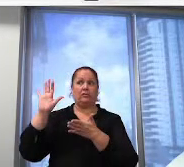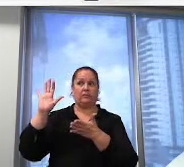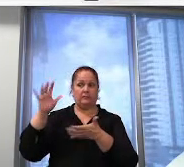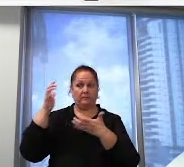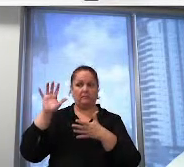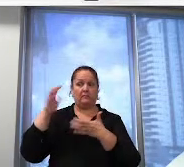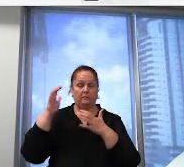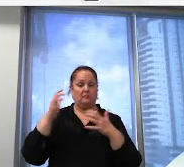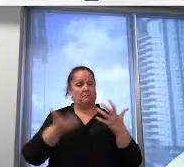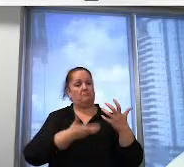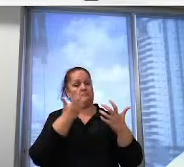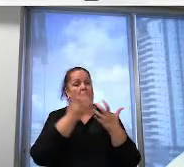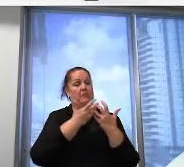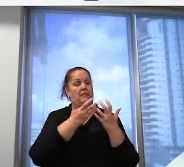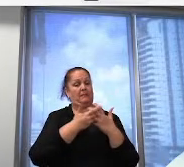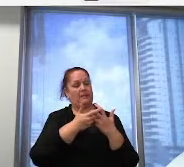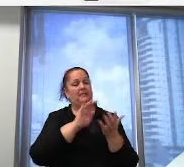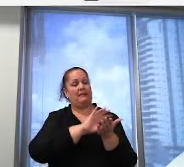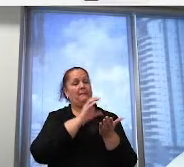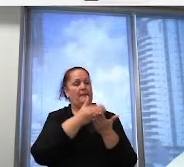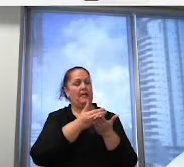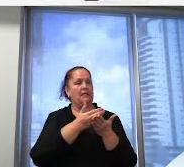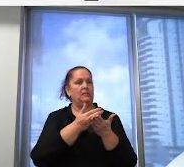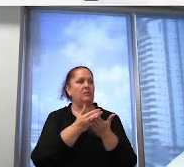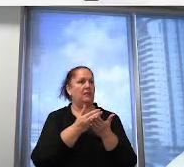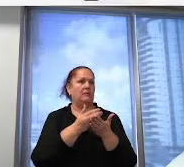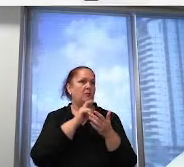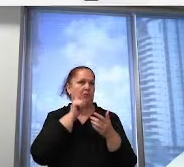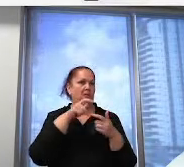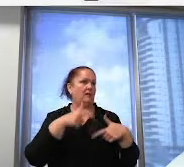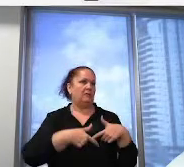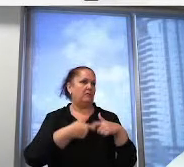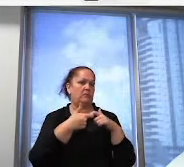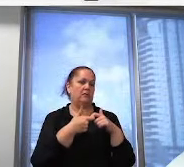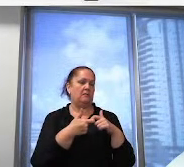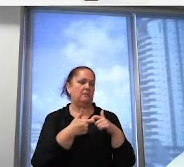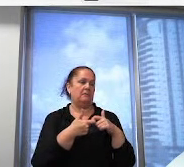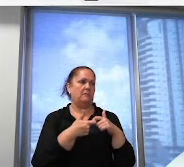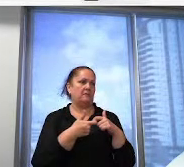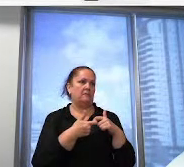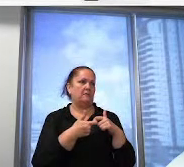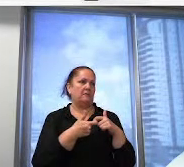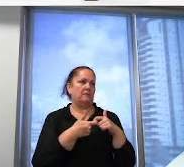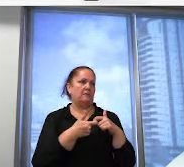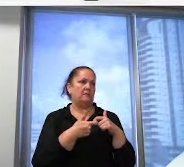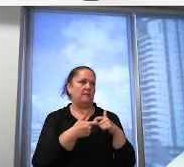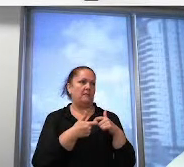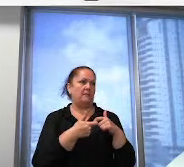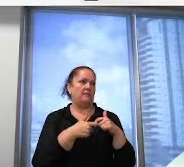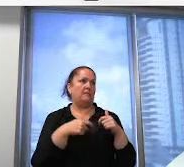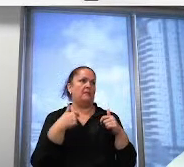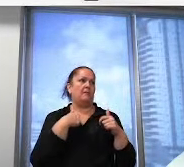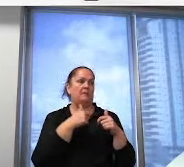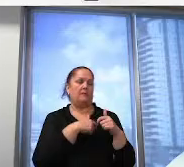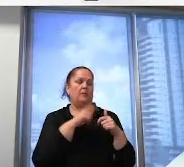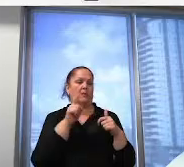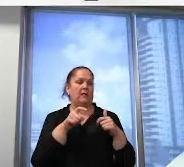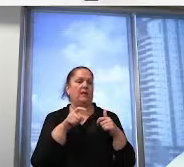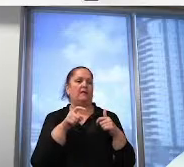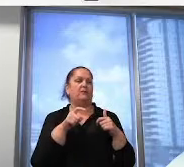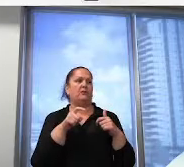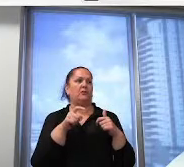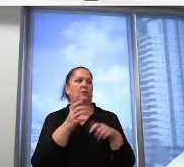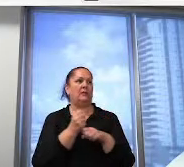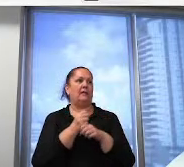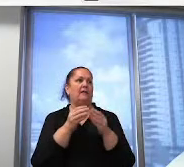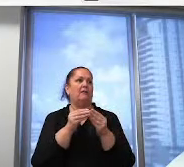cash meets the budget, we will not be starting and stopping work. That's we have to get to the